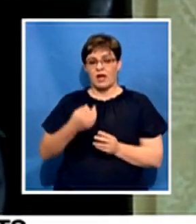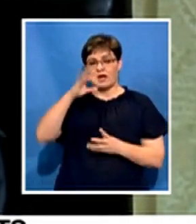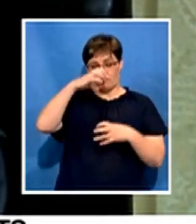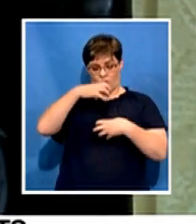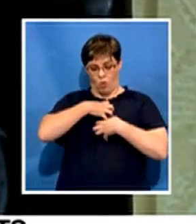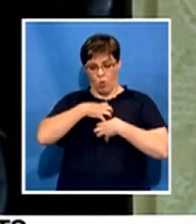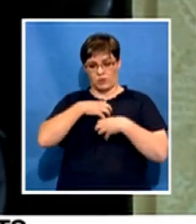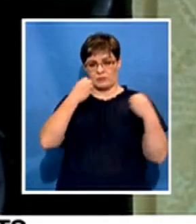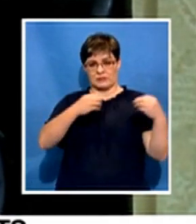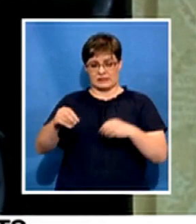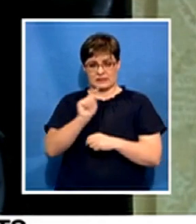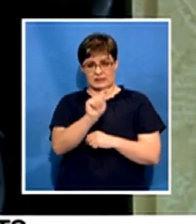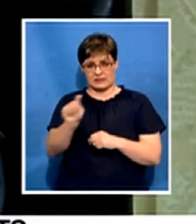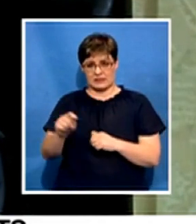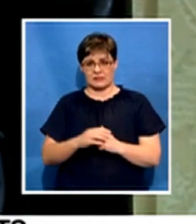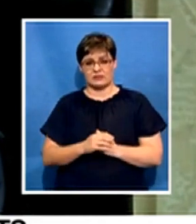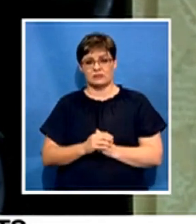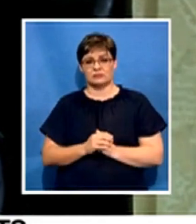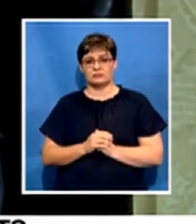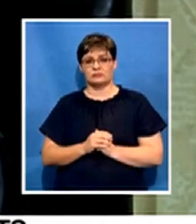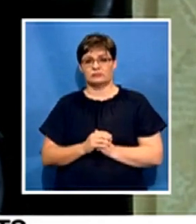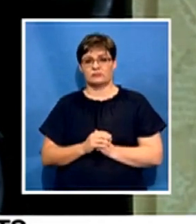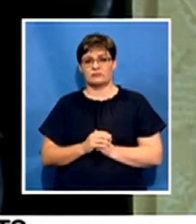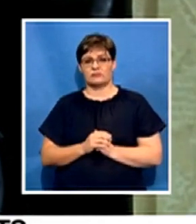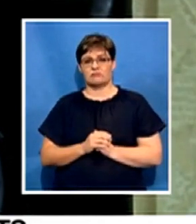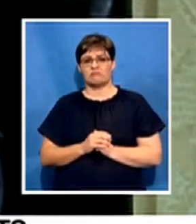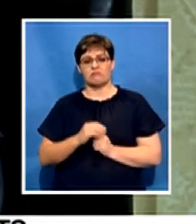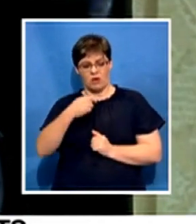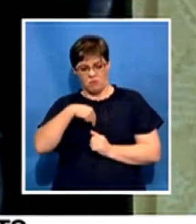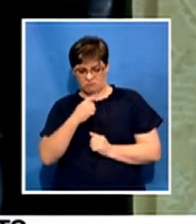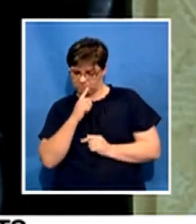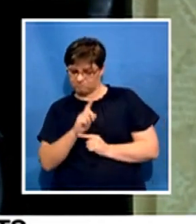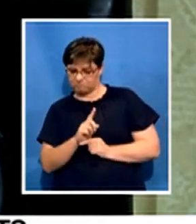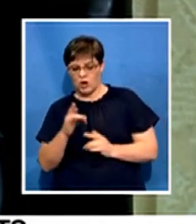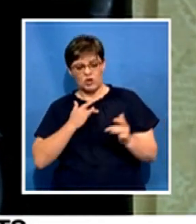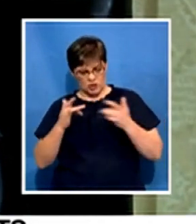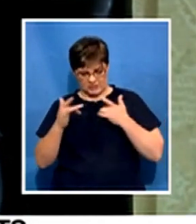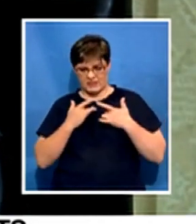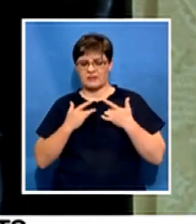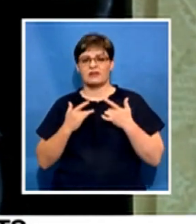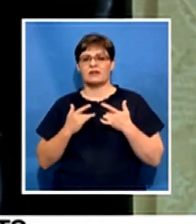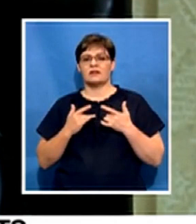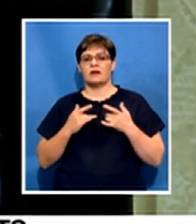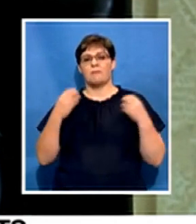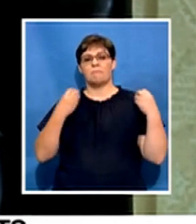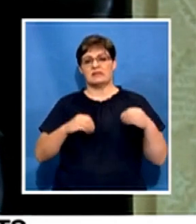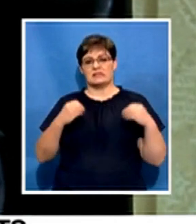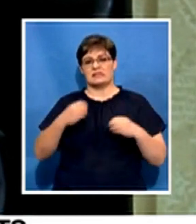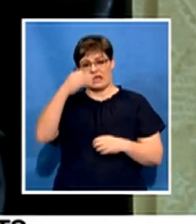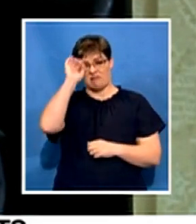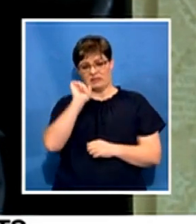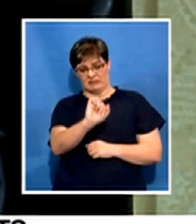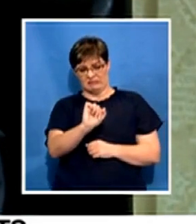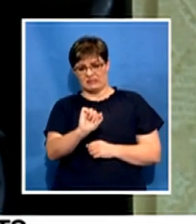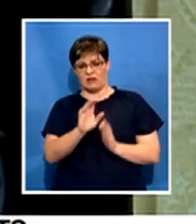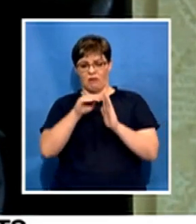the CC expressed concerns about the continued deterioration of the state-owned enterprises Many of our SOEs are